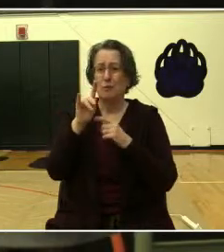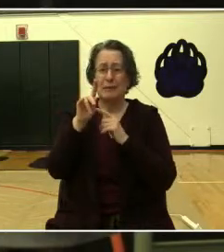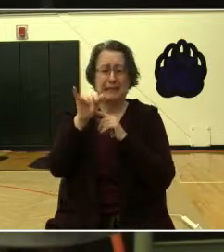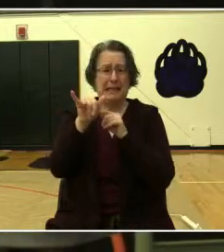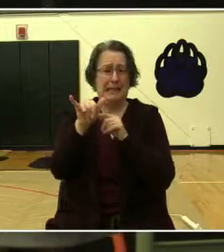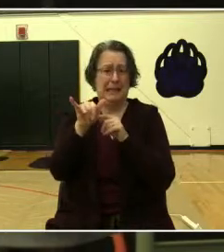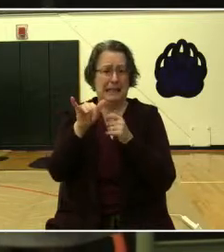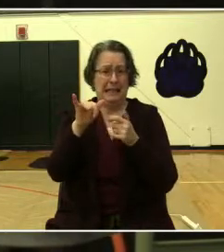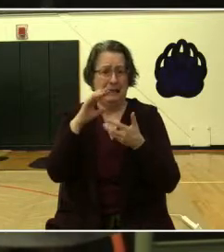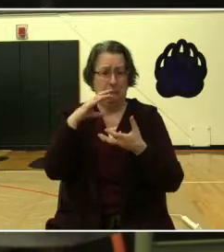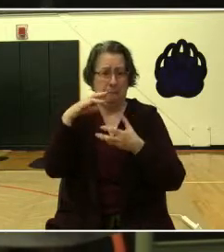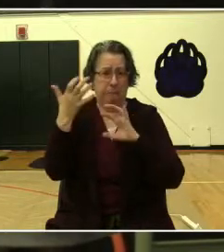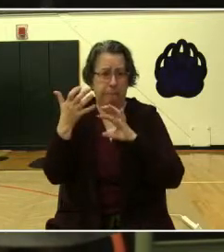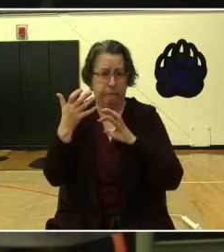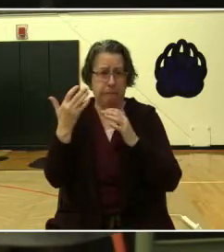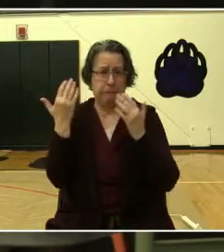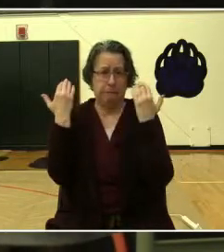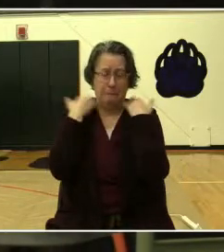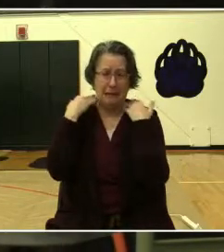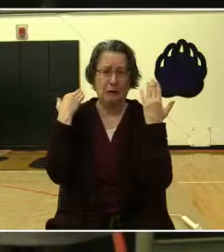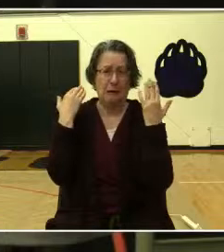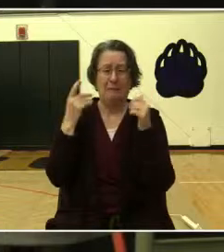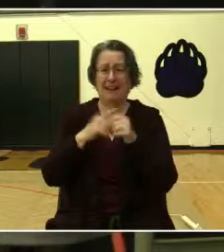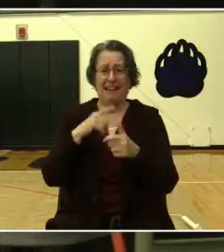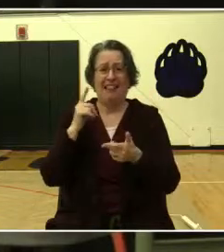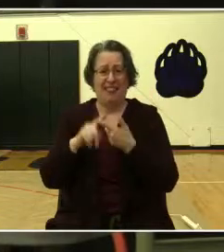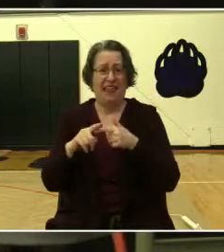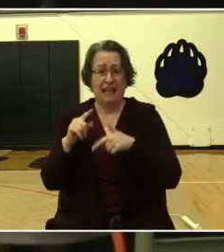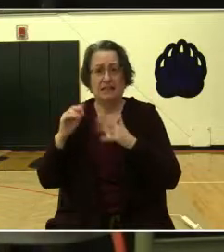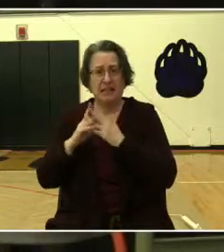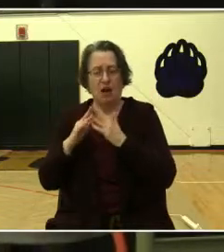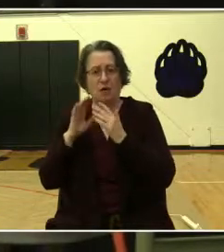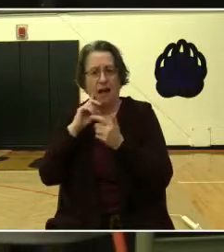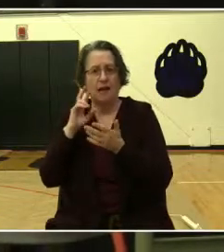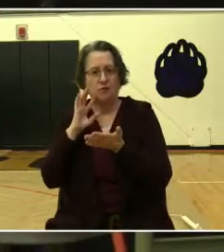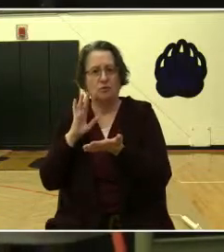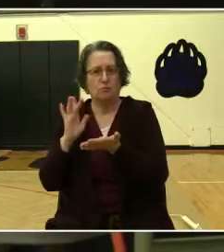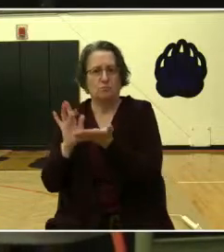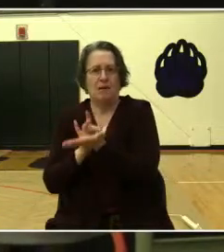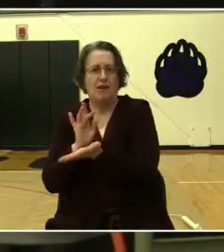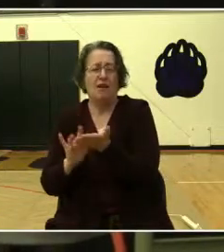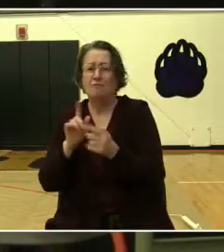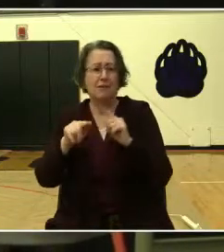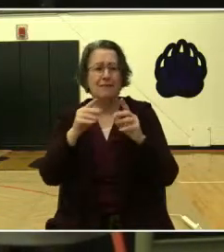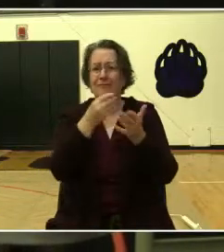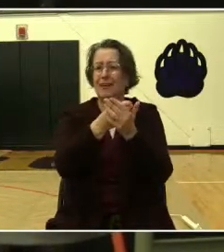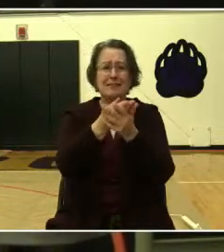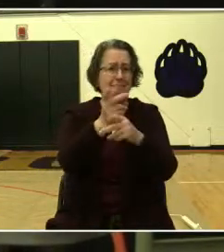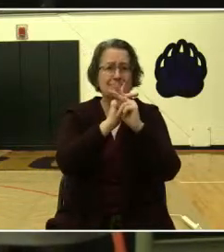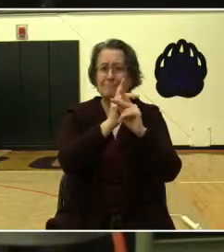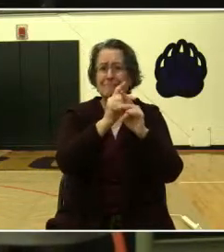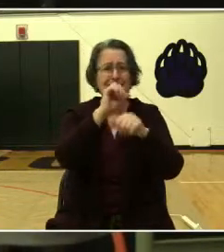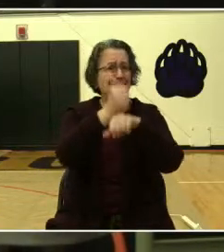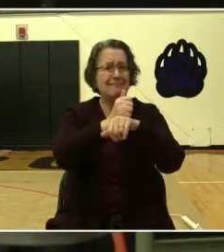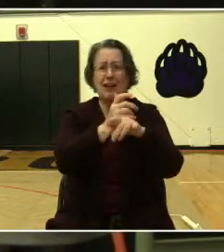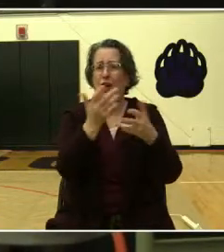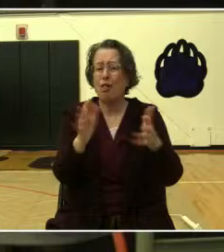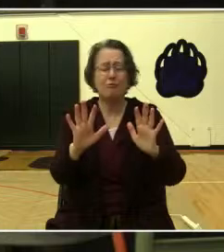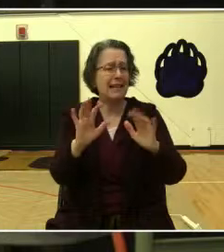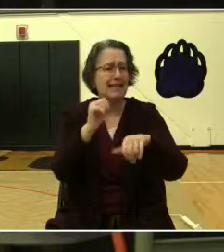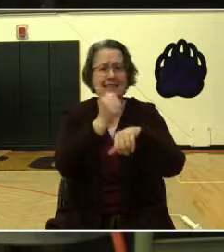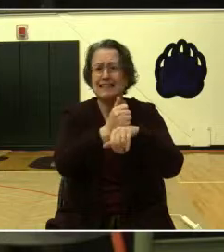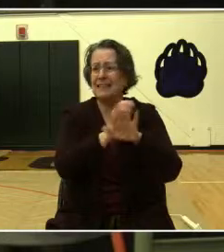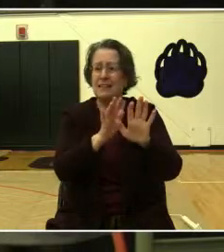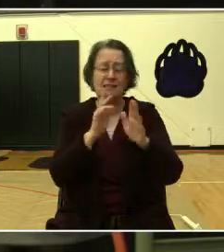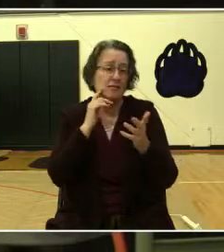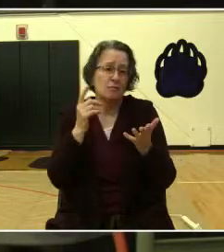so uh and we already have the funding in place so it's it's kind of a um just just a a thing thing